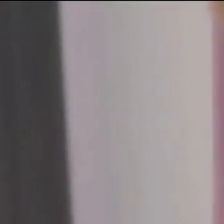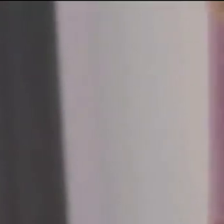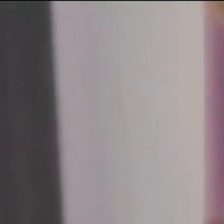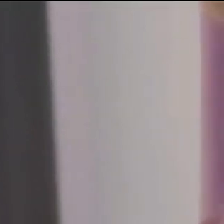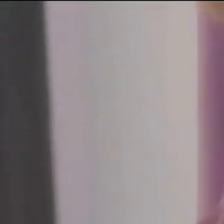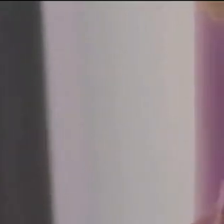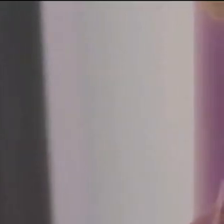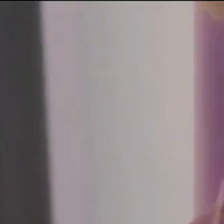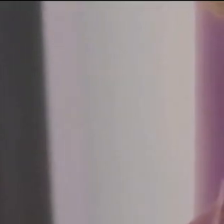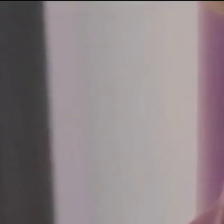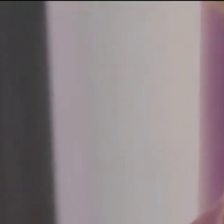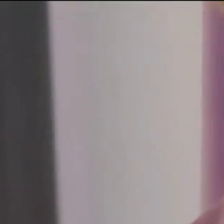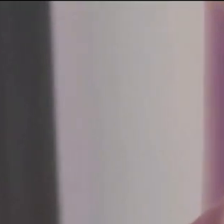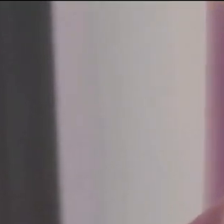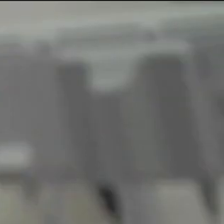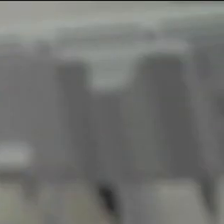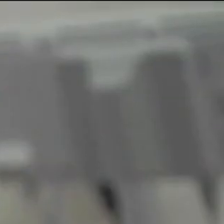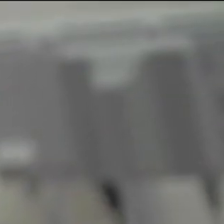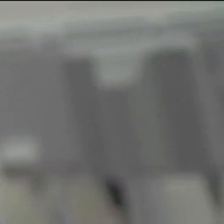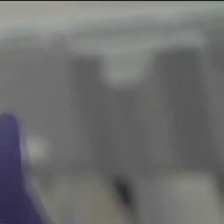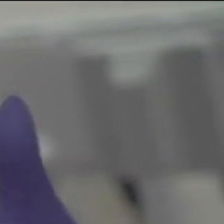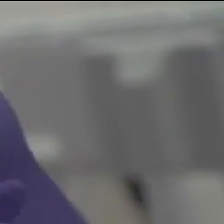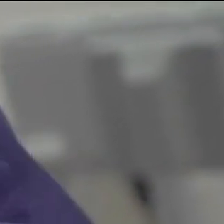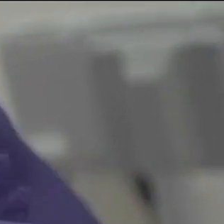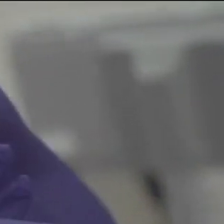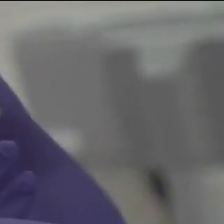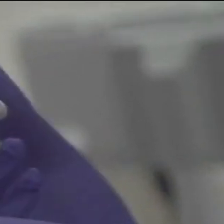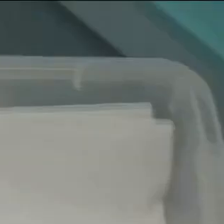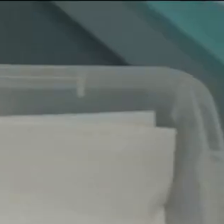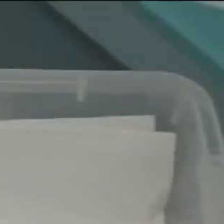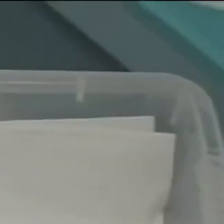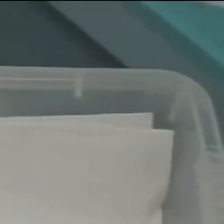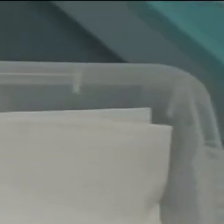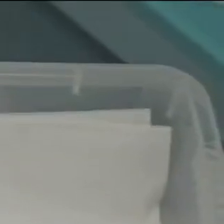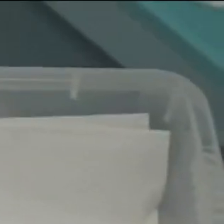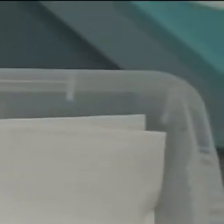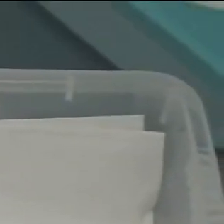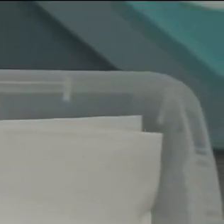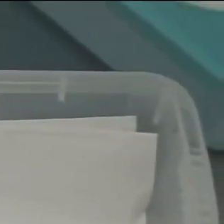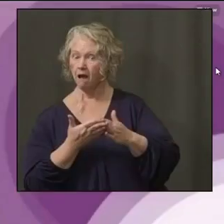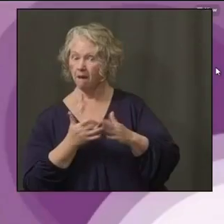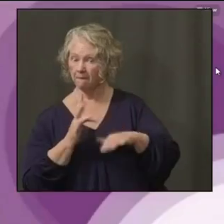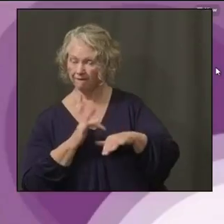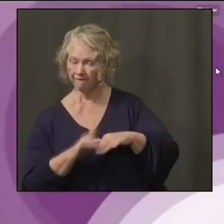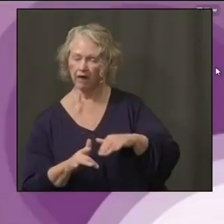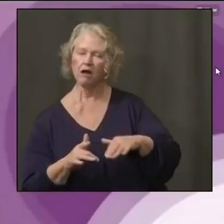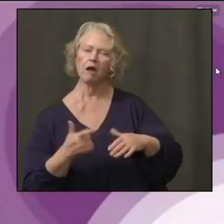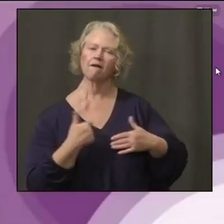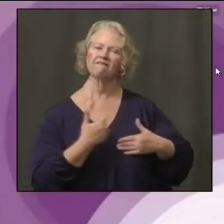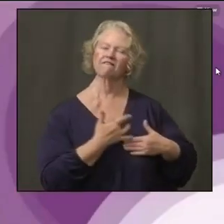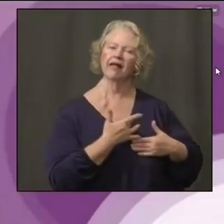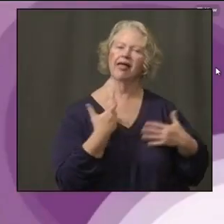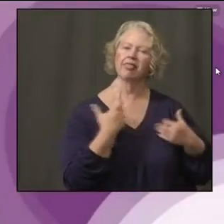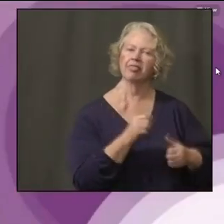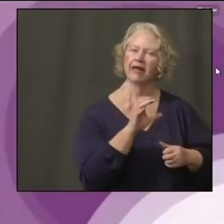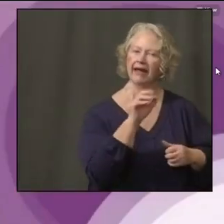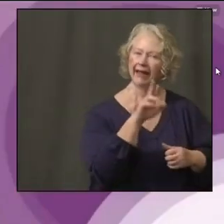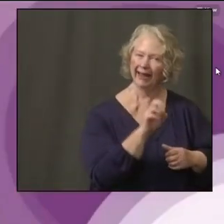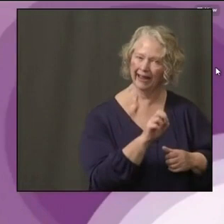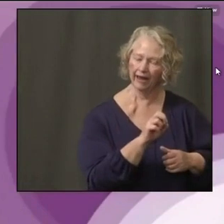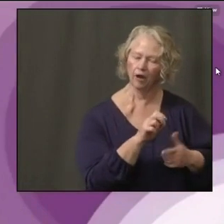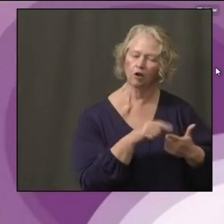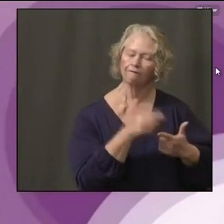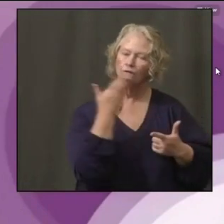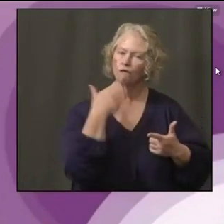the average American, and once the vaccine arrives, some will be given priority access. Healthcare workers,